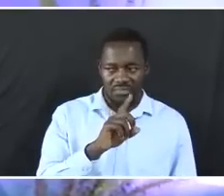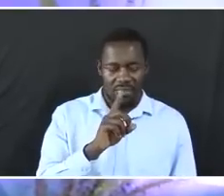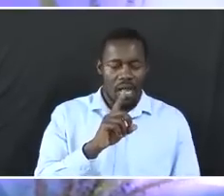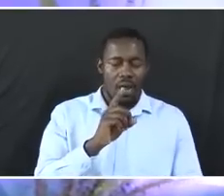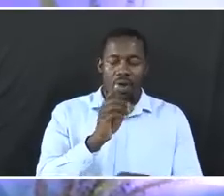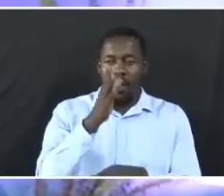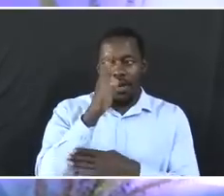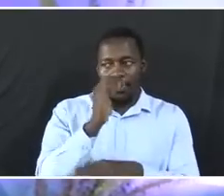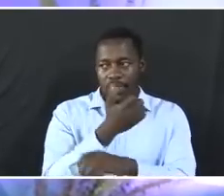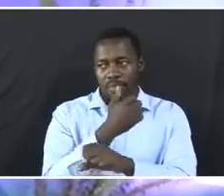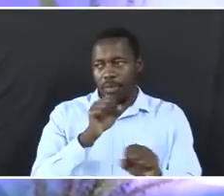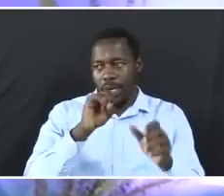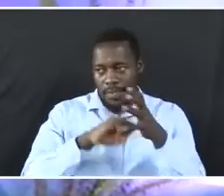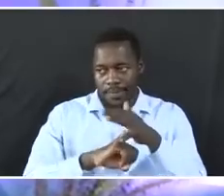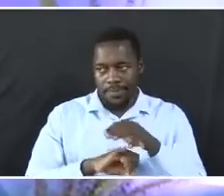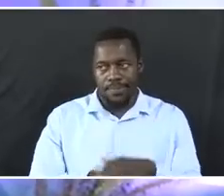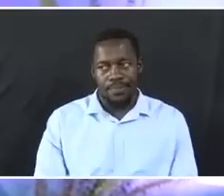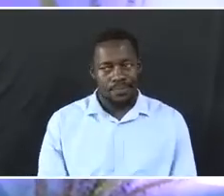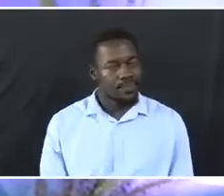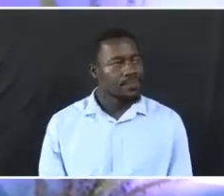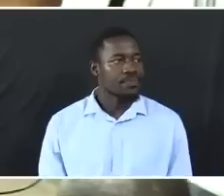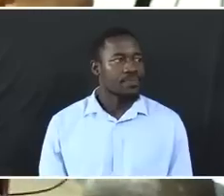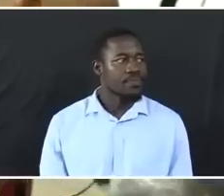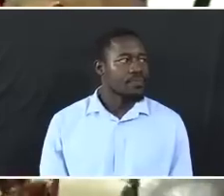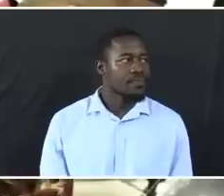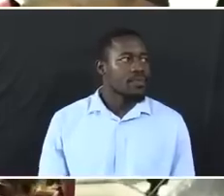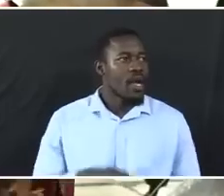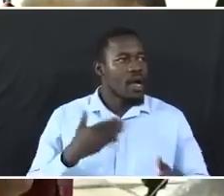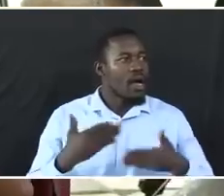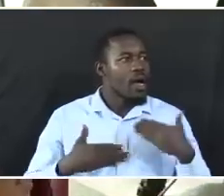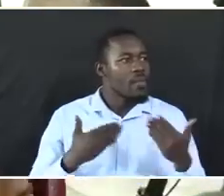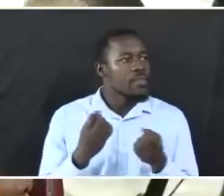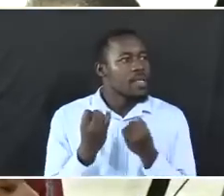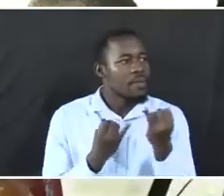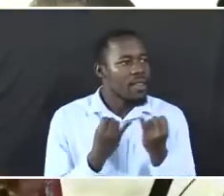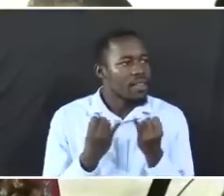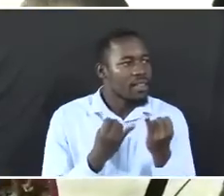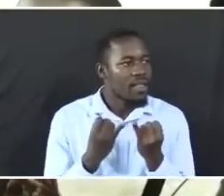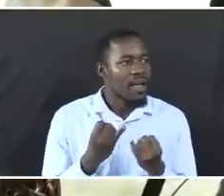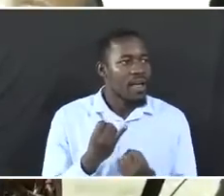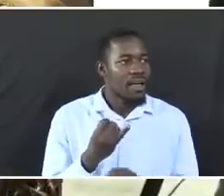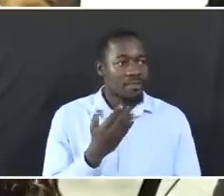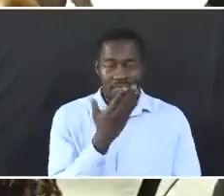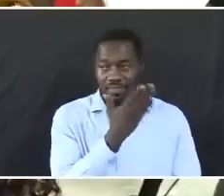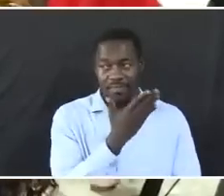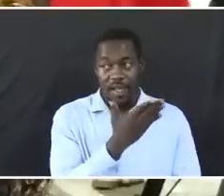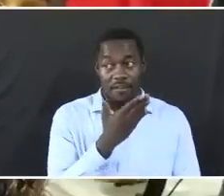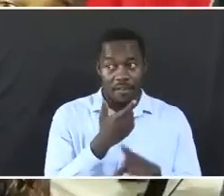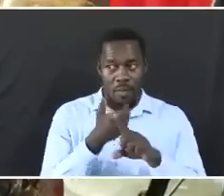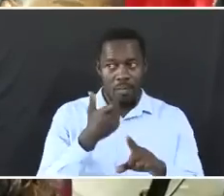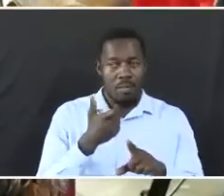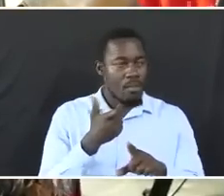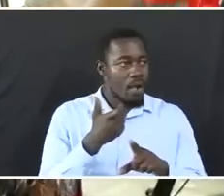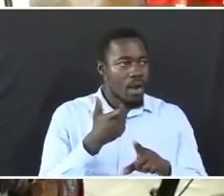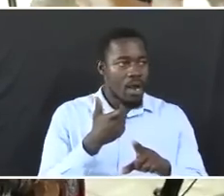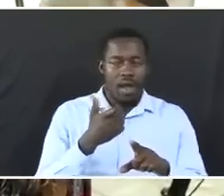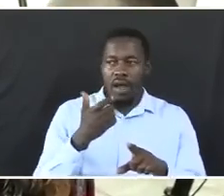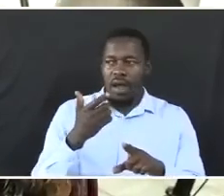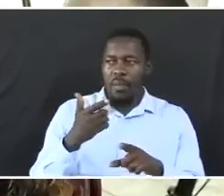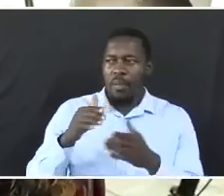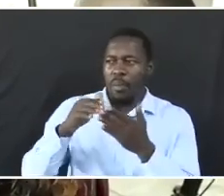Happy Sabbath. Happy day. My name is Lynette. I come from a polygamous family.